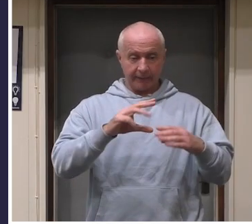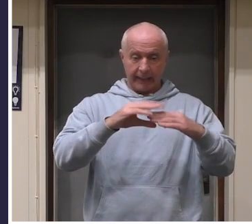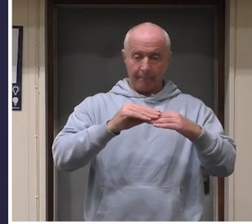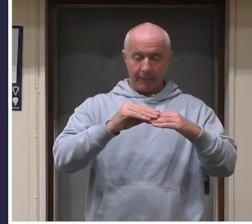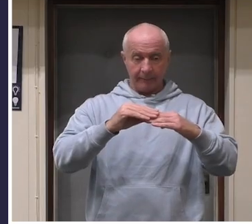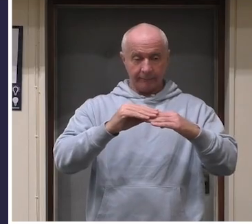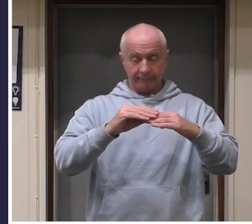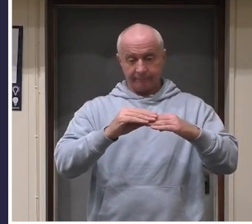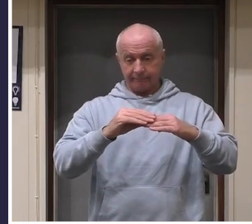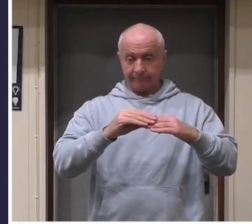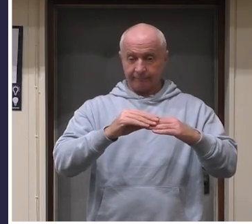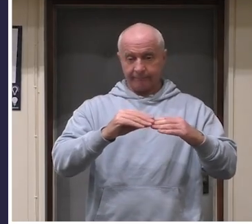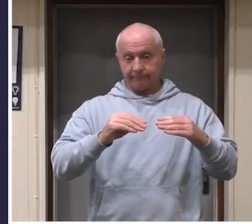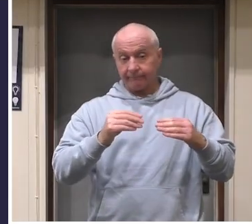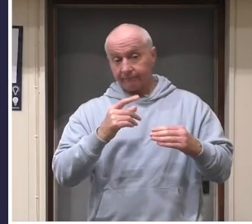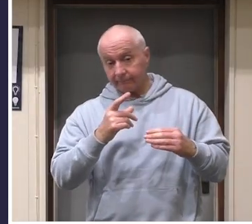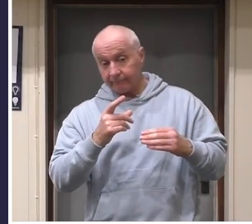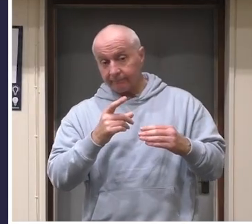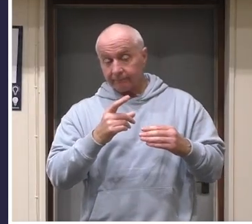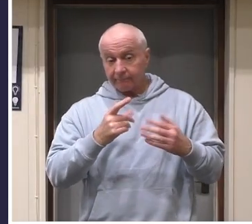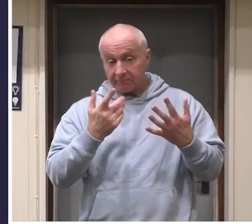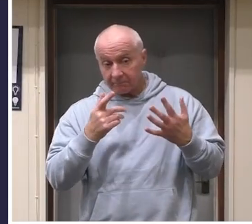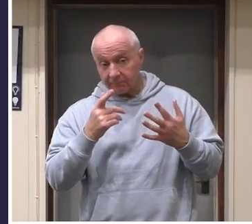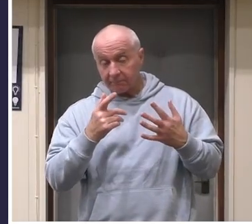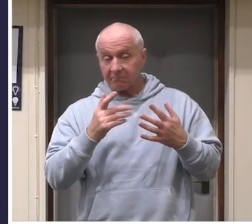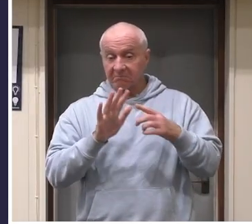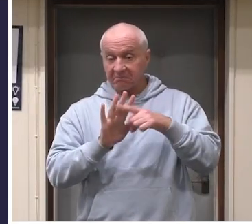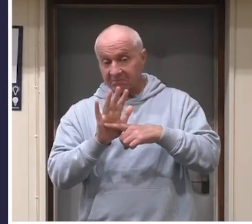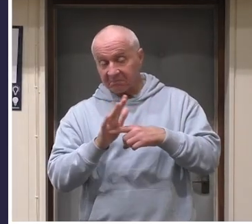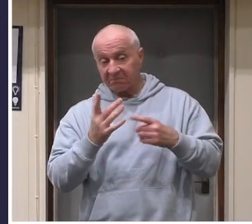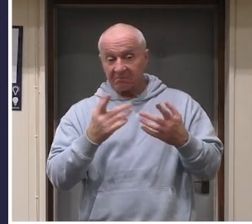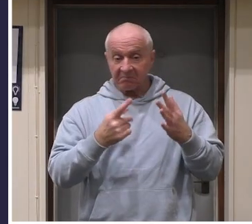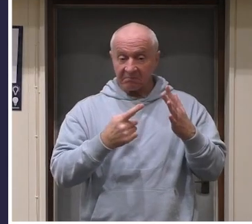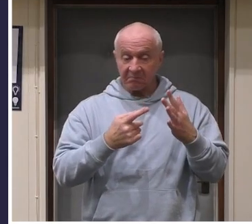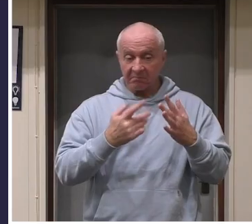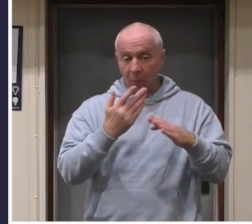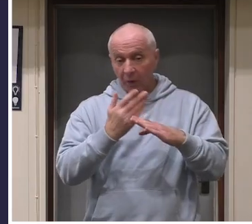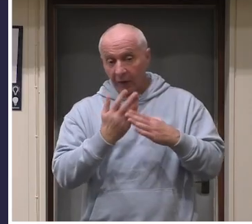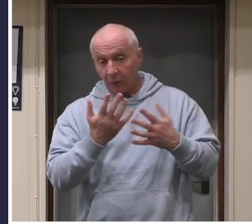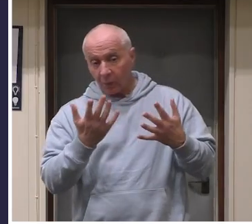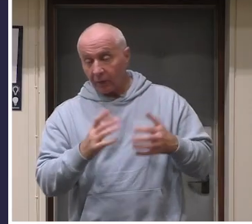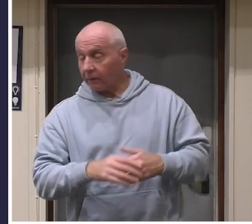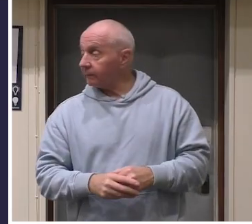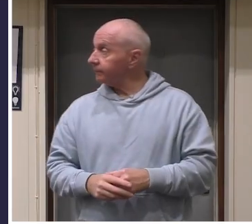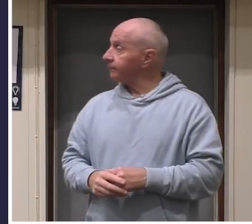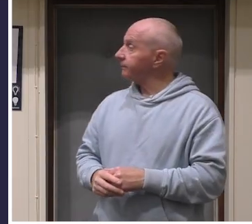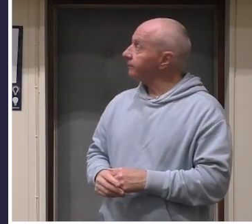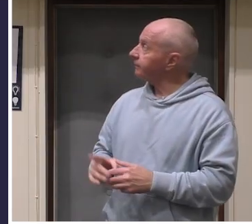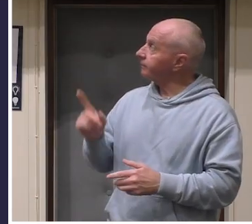works. But the question is, can we do this in nanoparticles? And there's another approach, which is to use nonlinearity, which